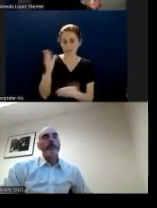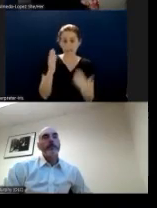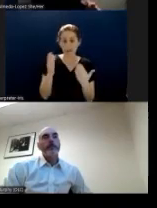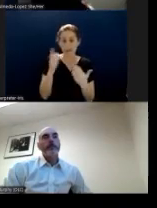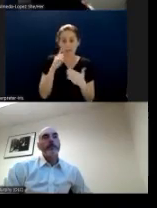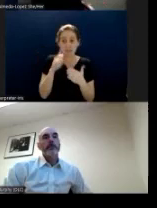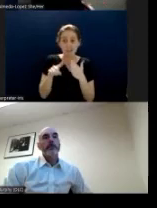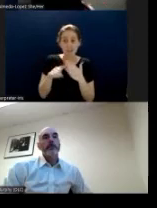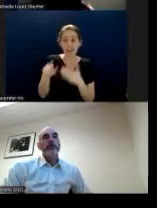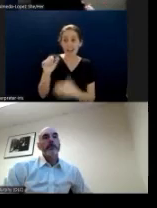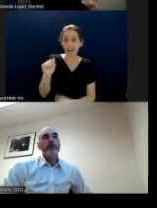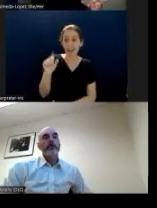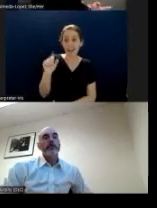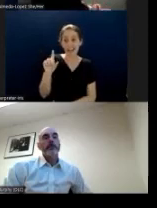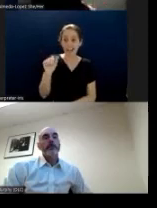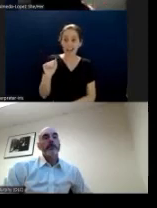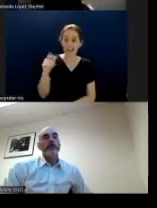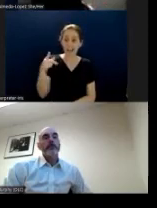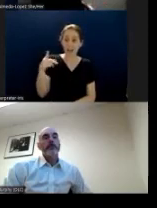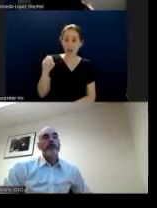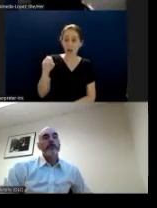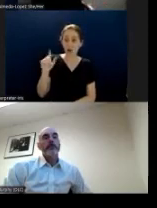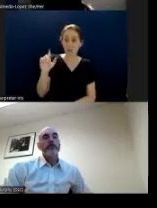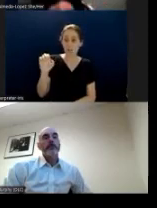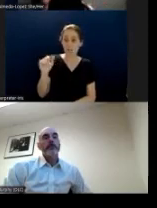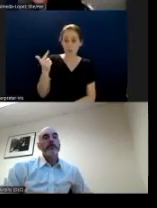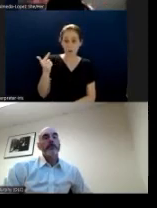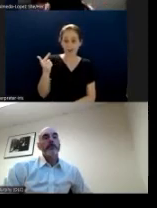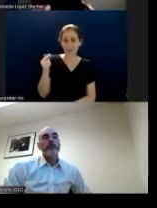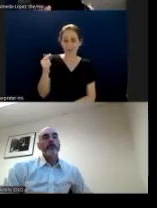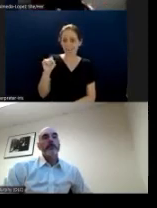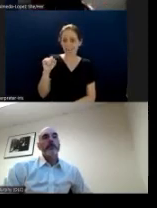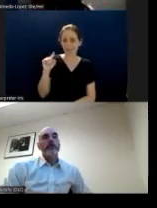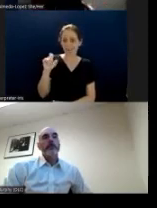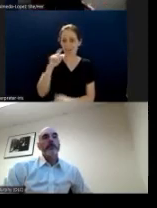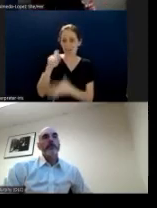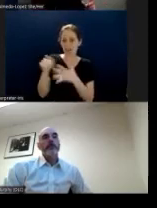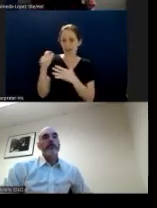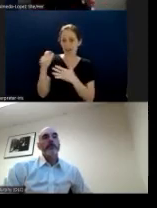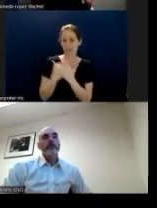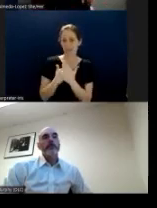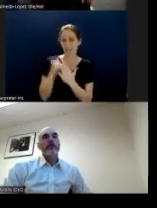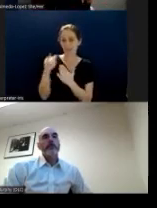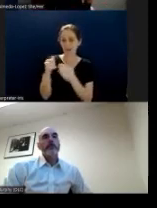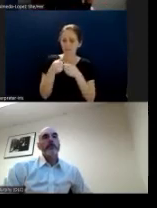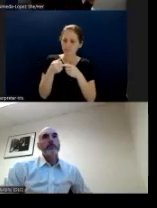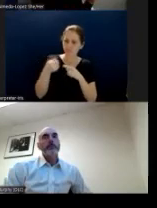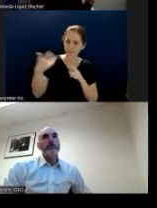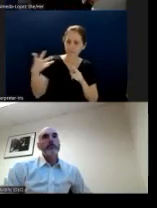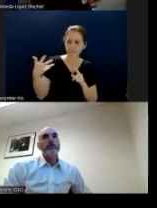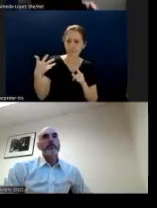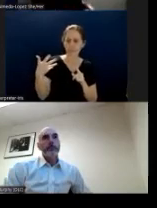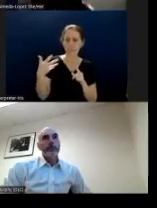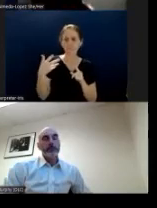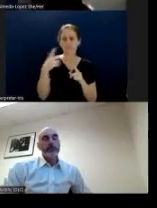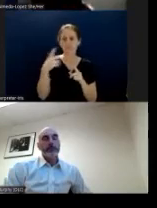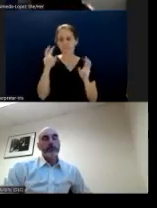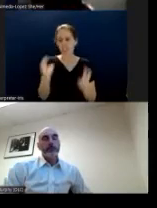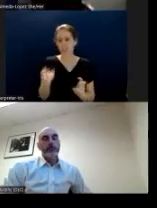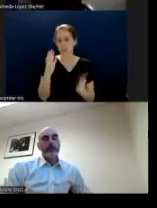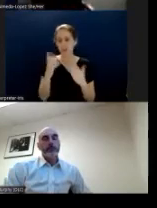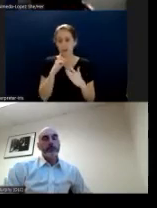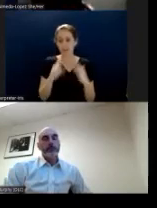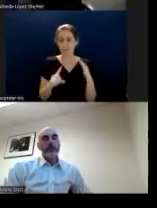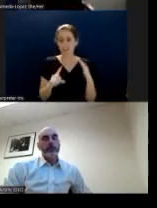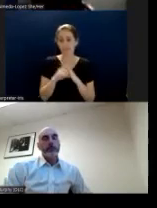ADA polling site checklist will bring that up. That lists in detail a lot of the issues that may come up